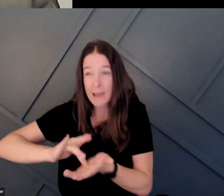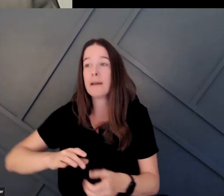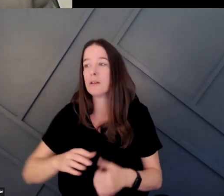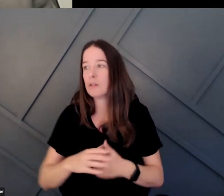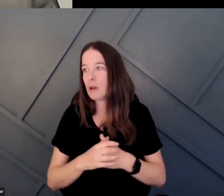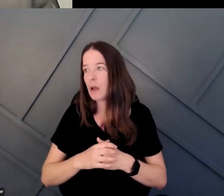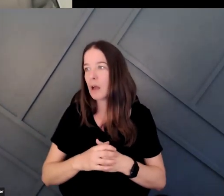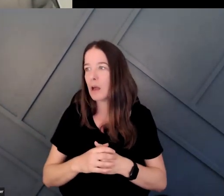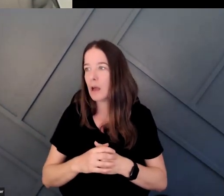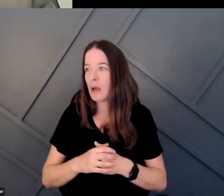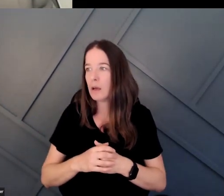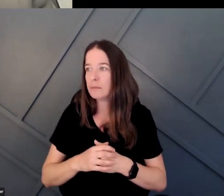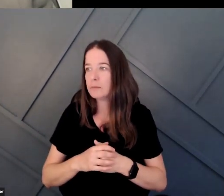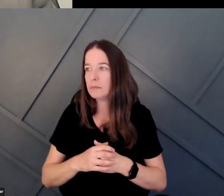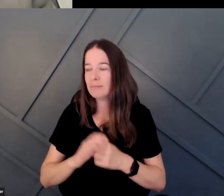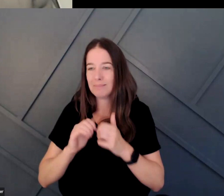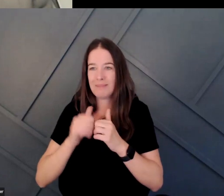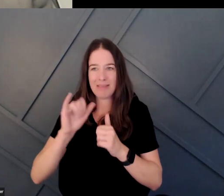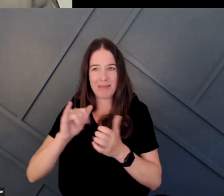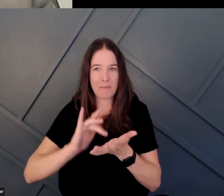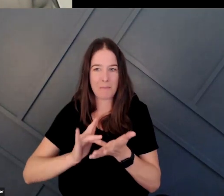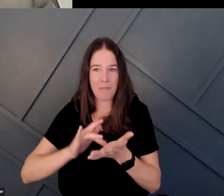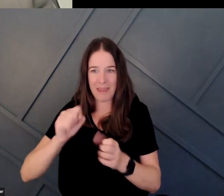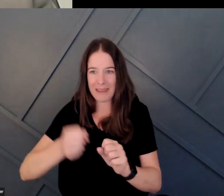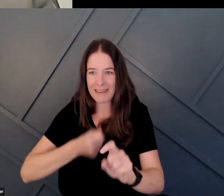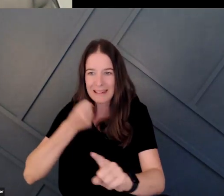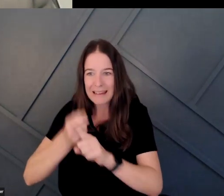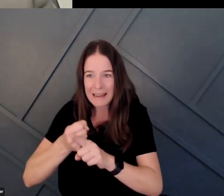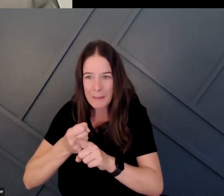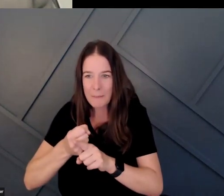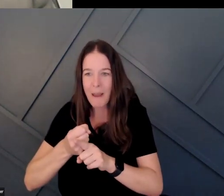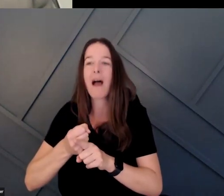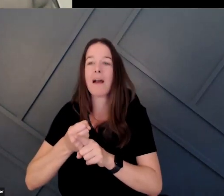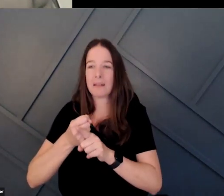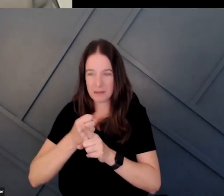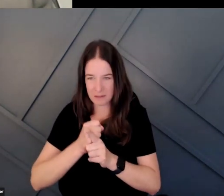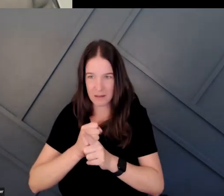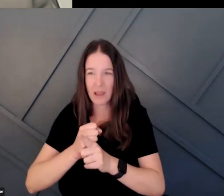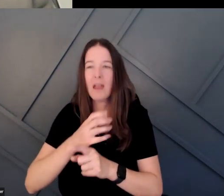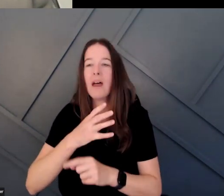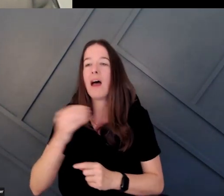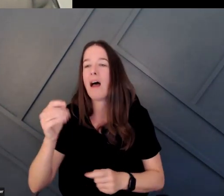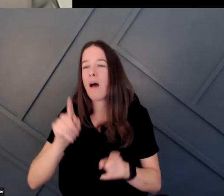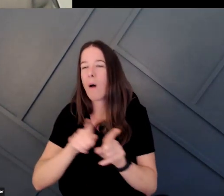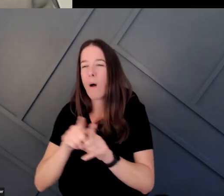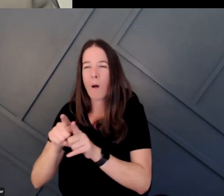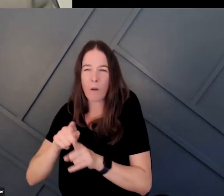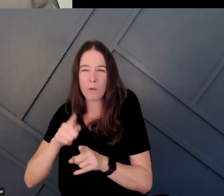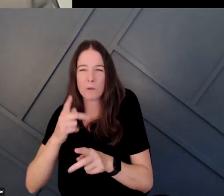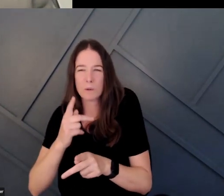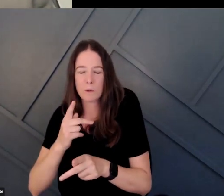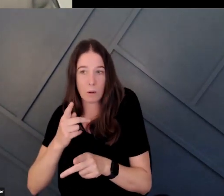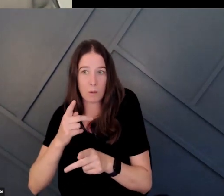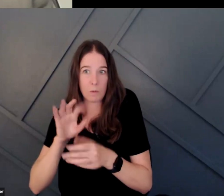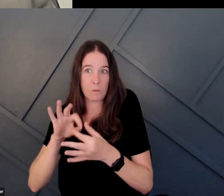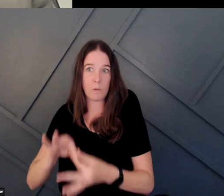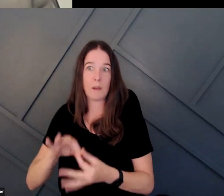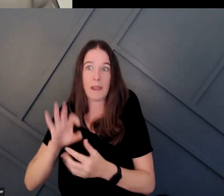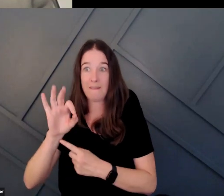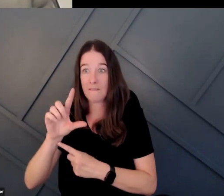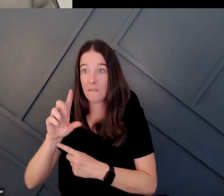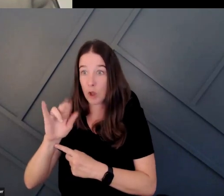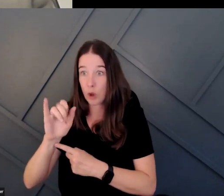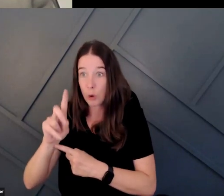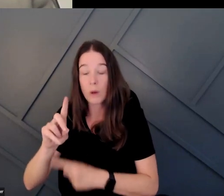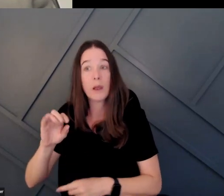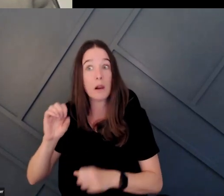have an impact on heat-related illness for an individual. We also need to have in mind when it comes to fluids, can electrolytes be a